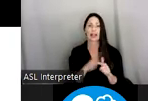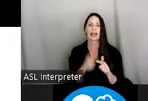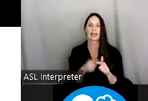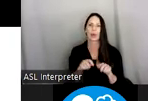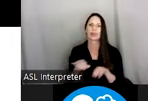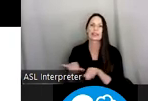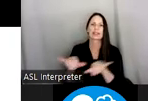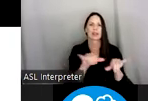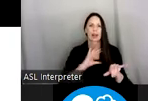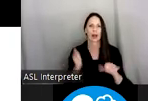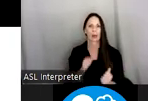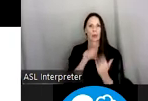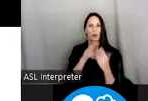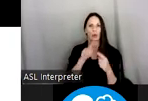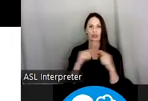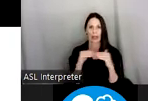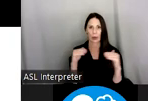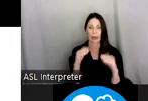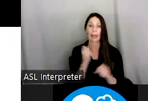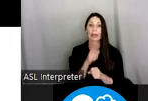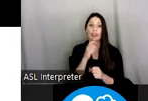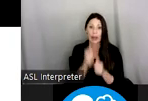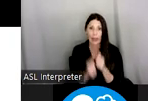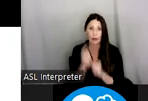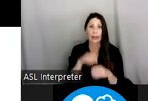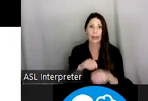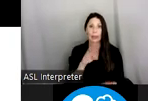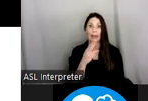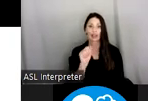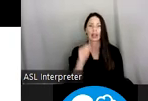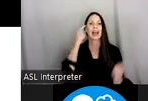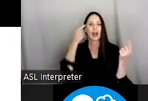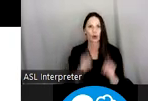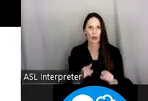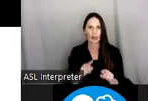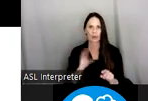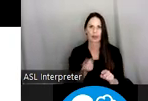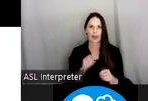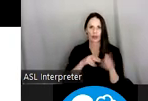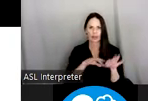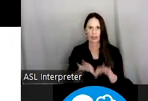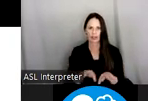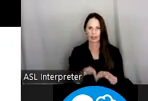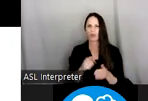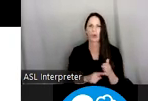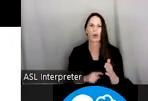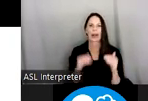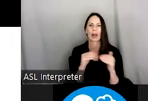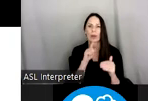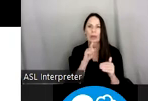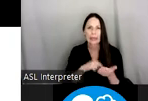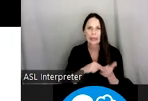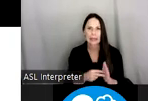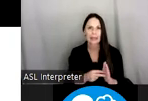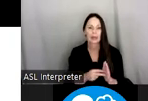to equity. Make sure that everybody in the BHA agrees on what our definition of equity is. We want to incorporate that